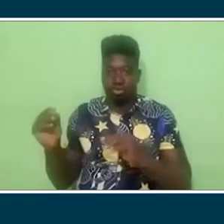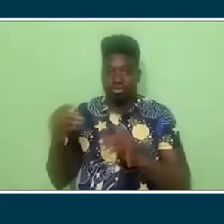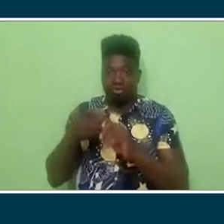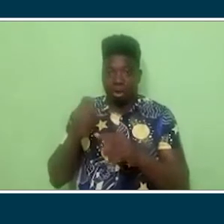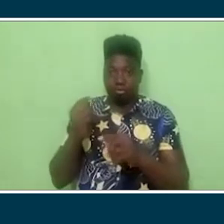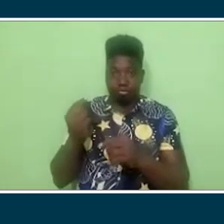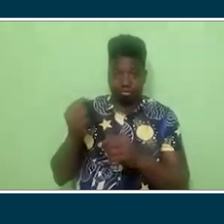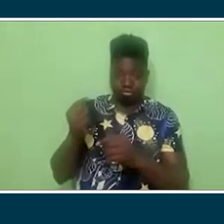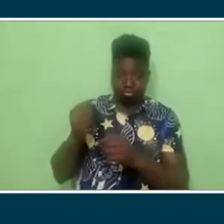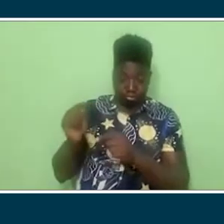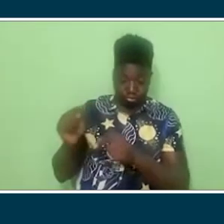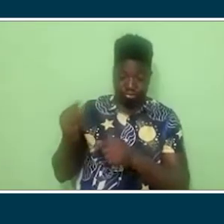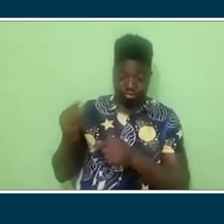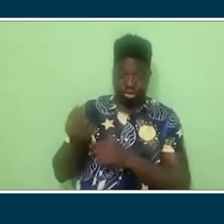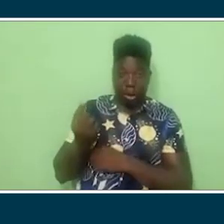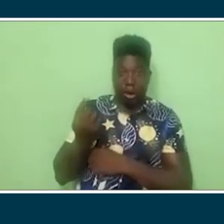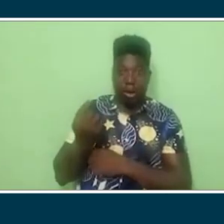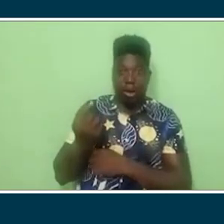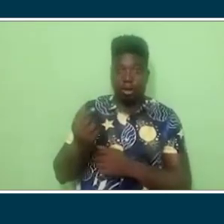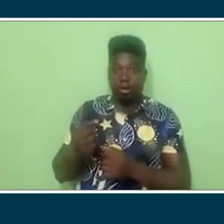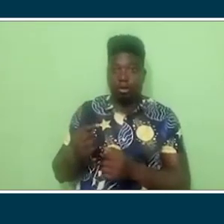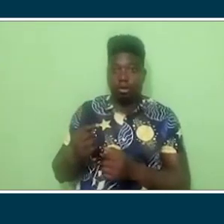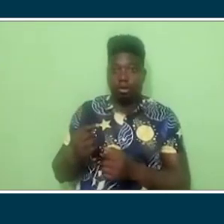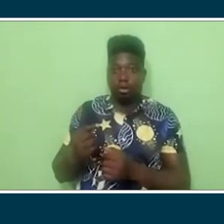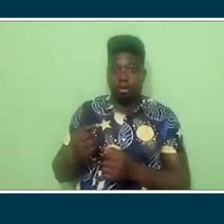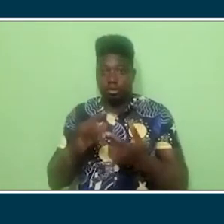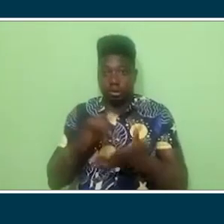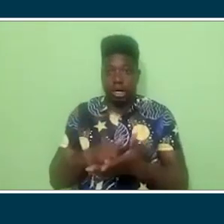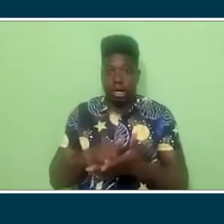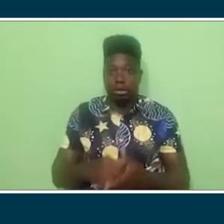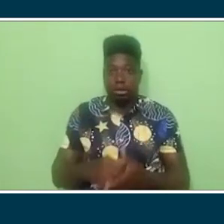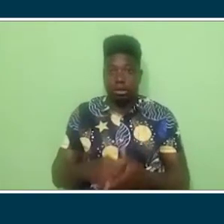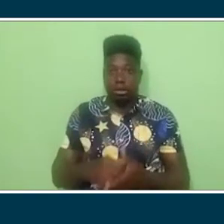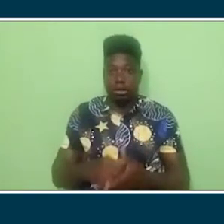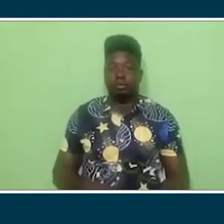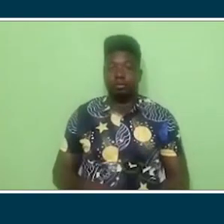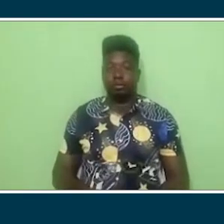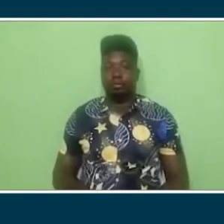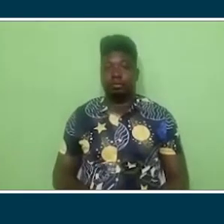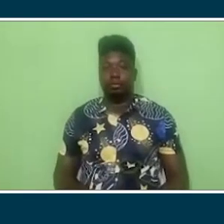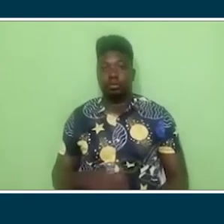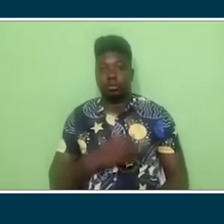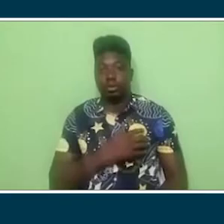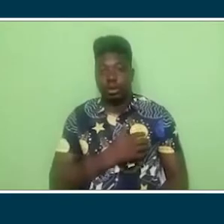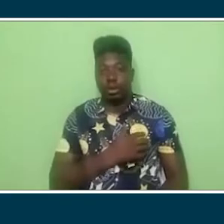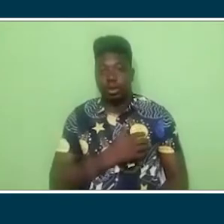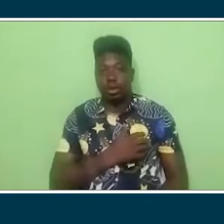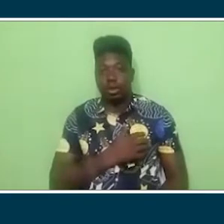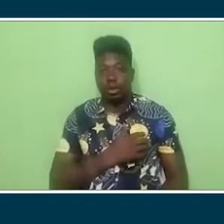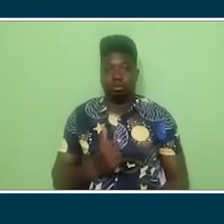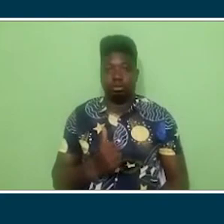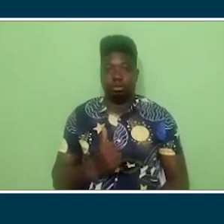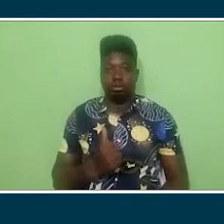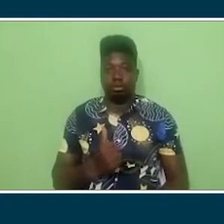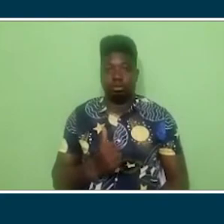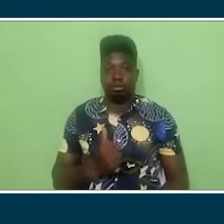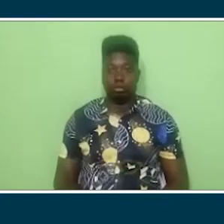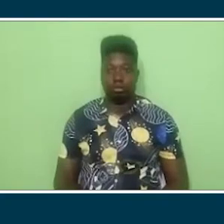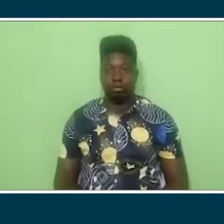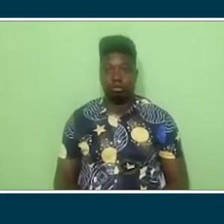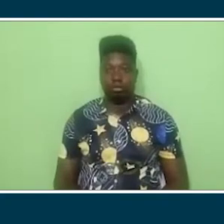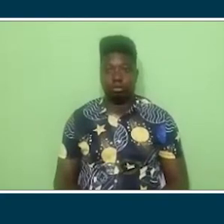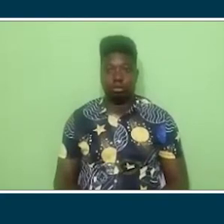have an objection to that is a bad person. They are a somethingist, and it's essentializing them. Then we go